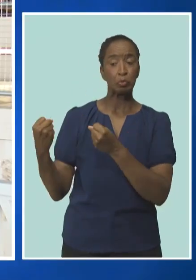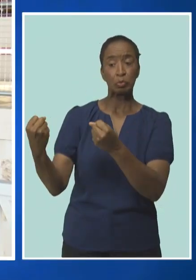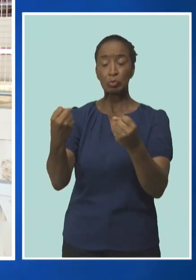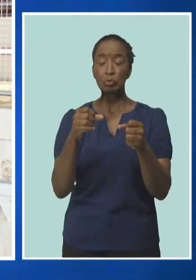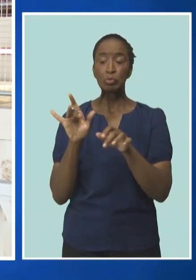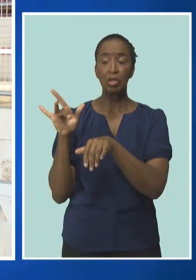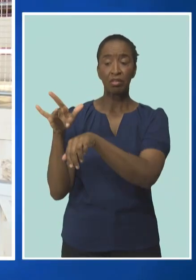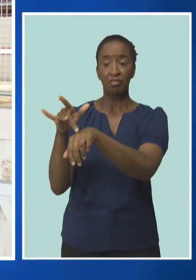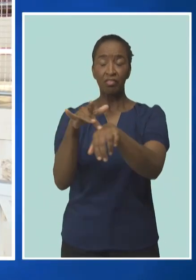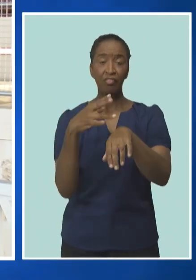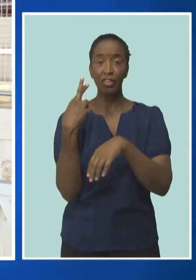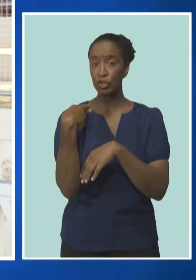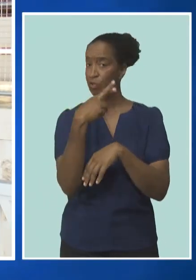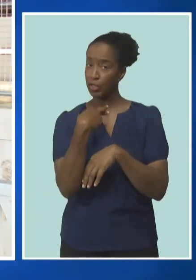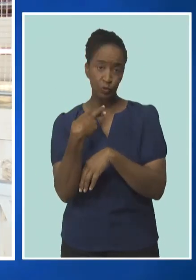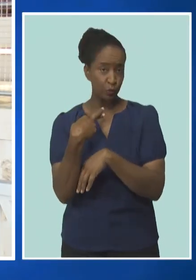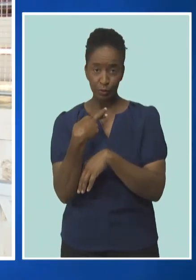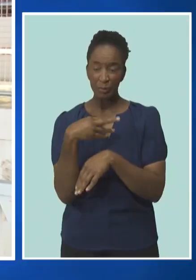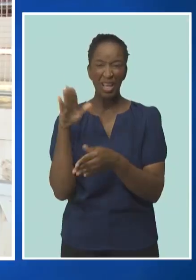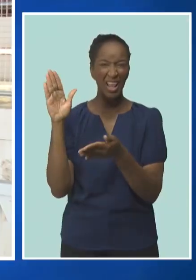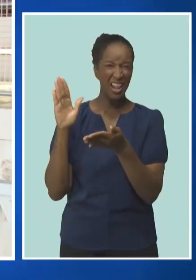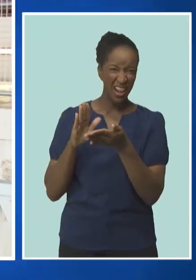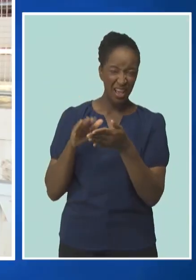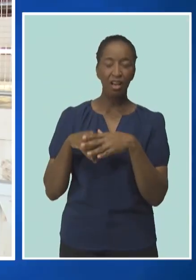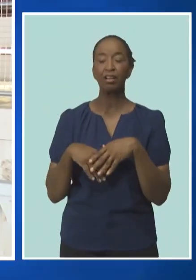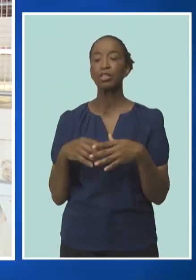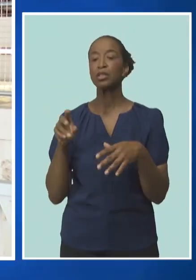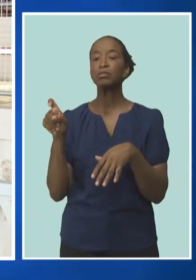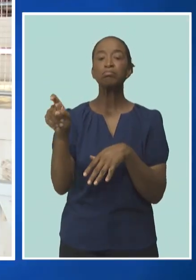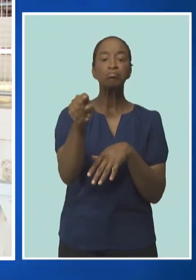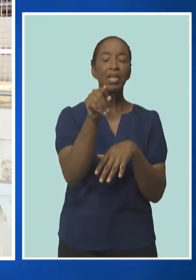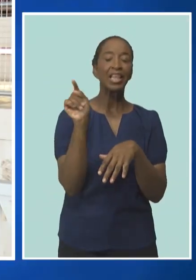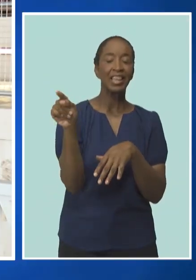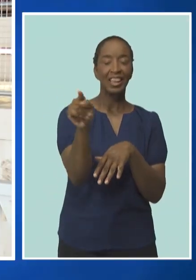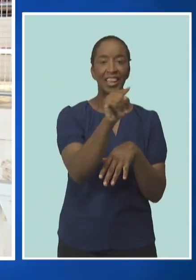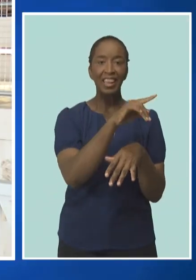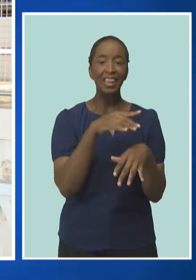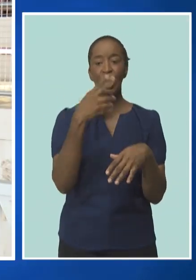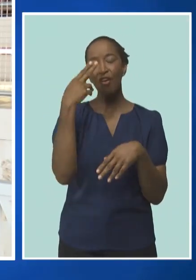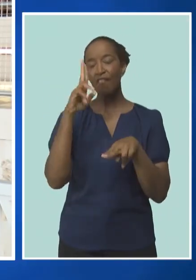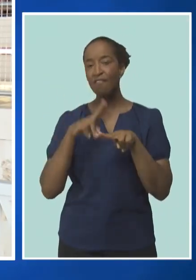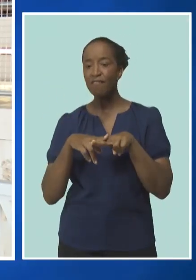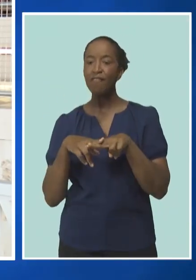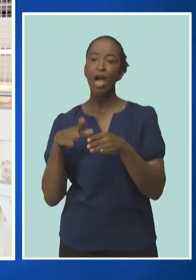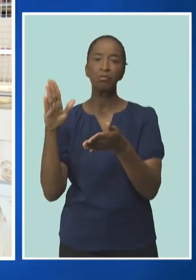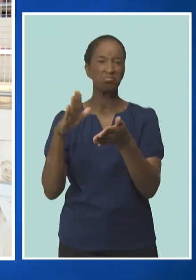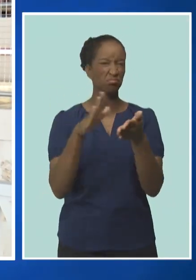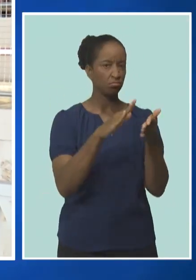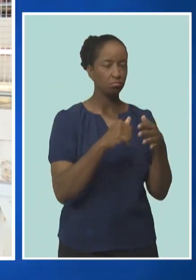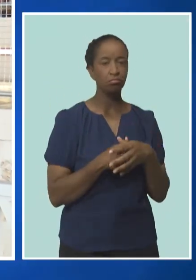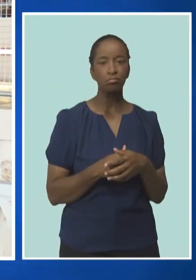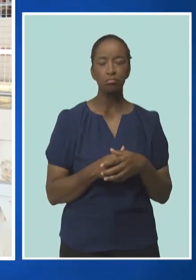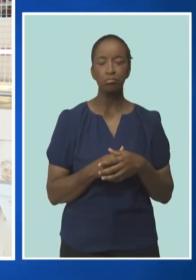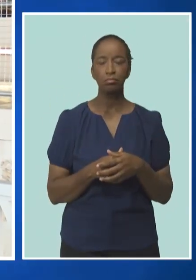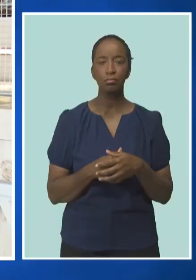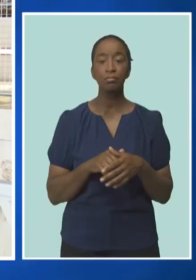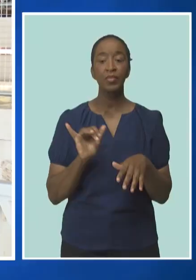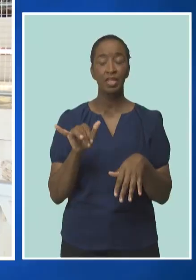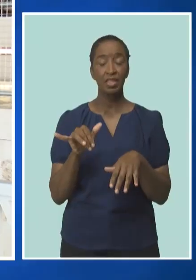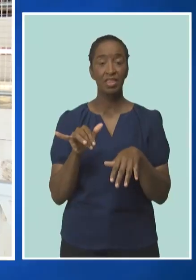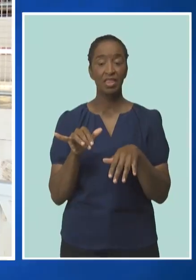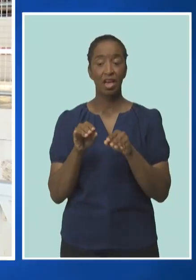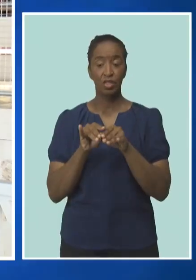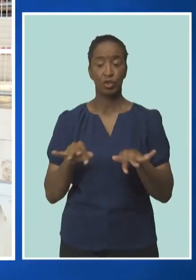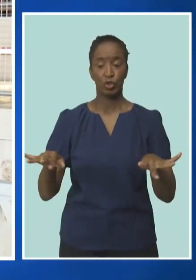communities. The impact does not stop at the rental desk, it cascades through the economy. Worse yet,